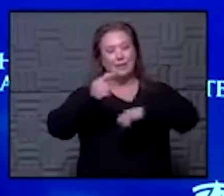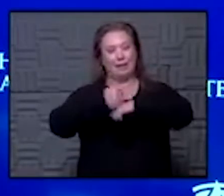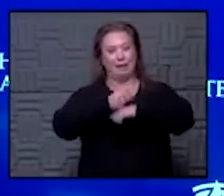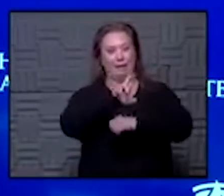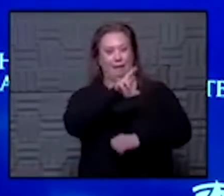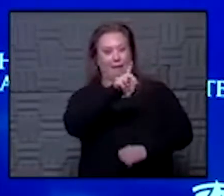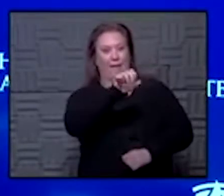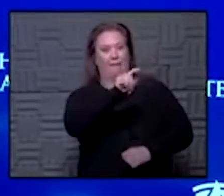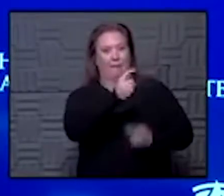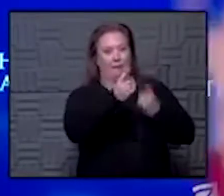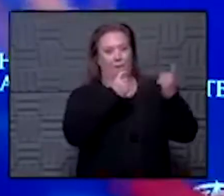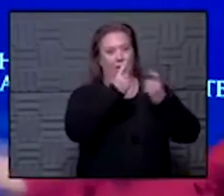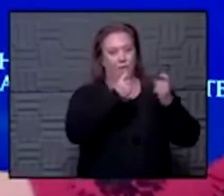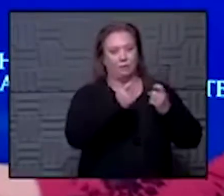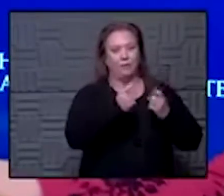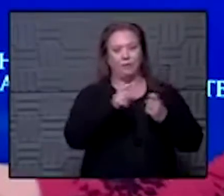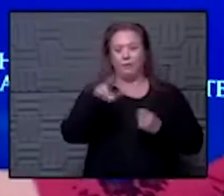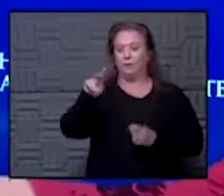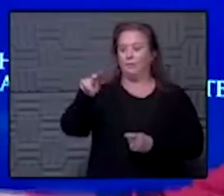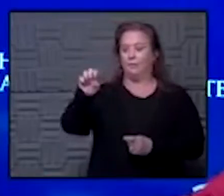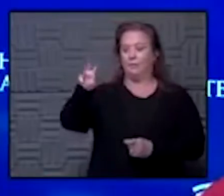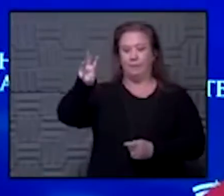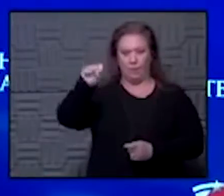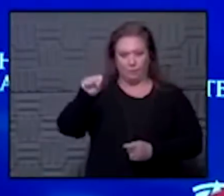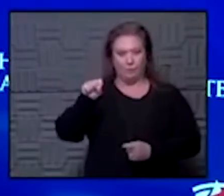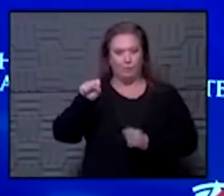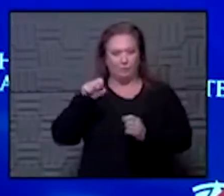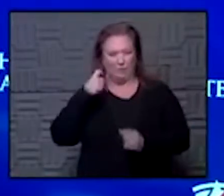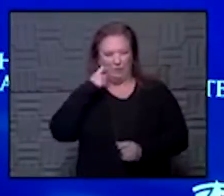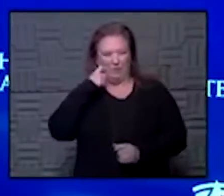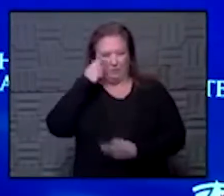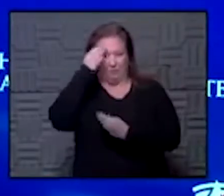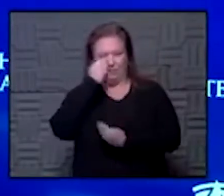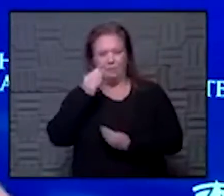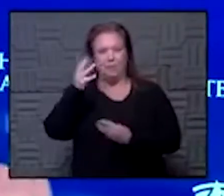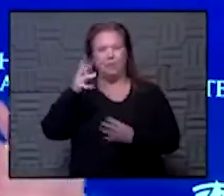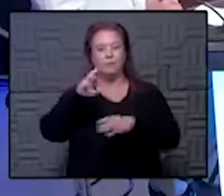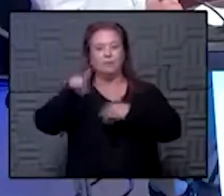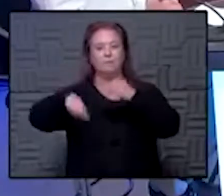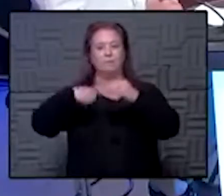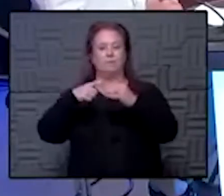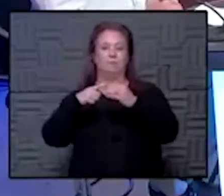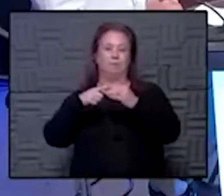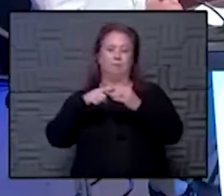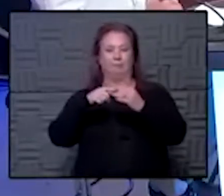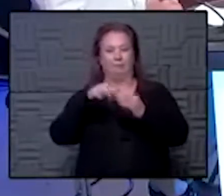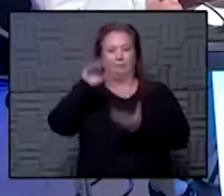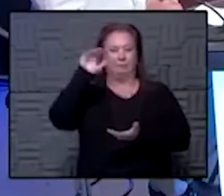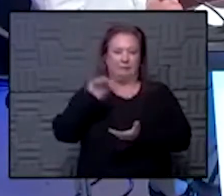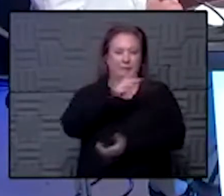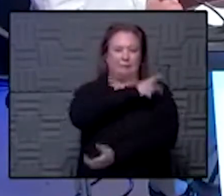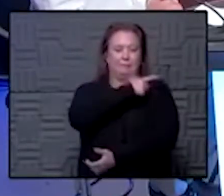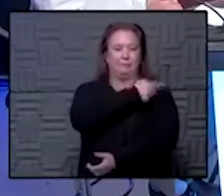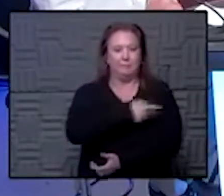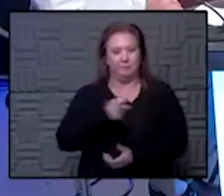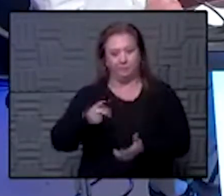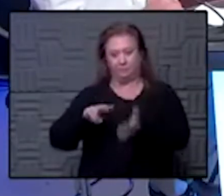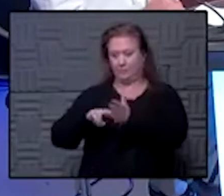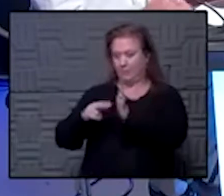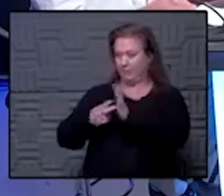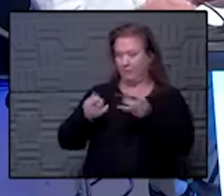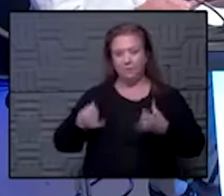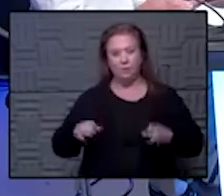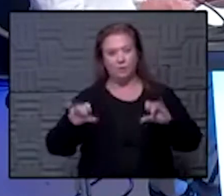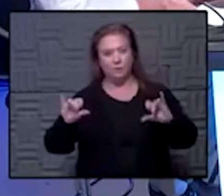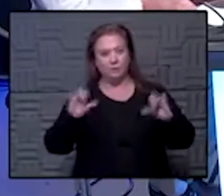update, we had lots of questions. So the news that Dr. Hawkinson just shared about us having fewer patients, does that mean you're